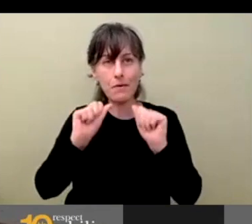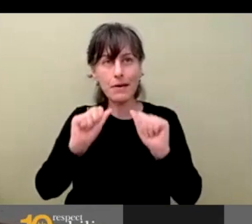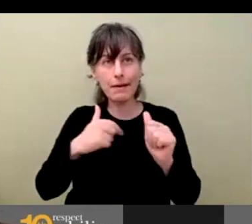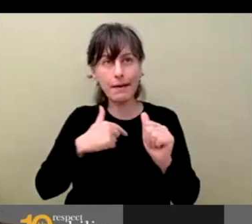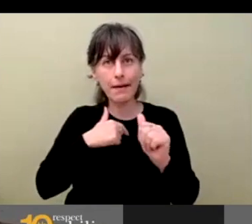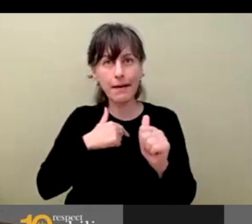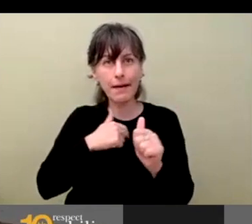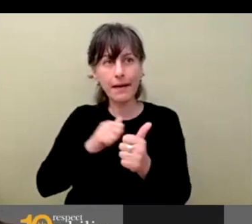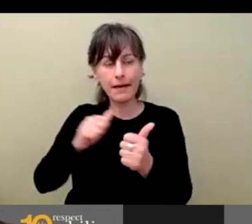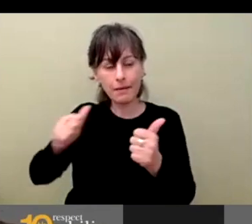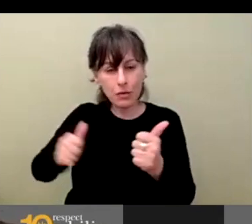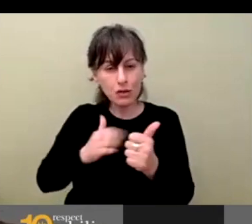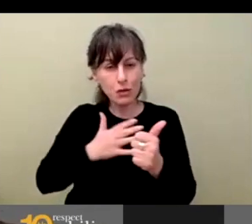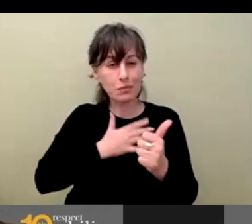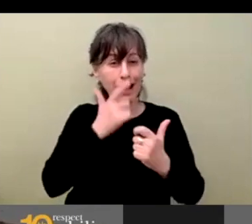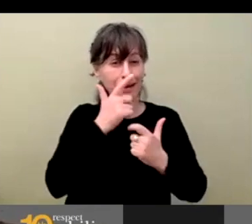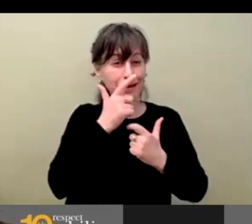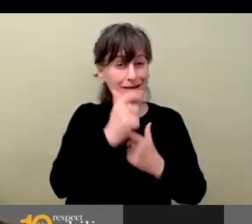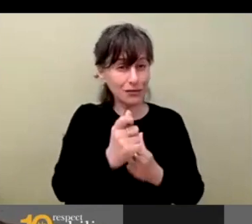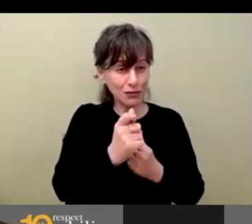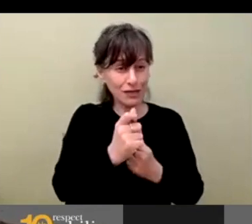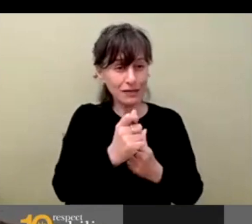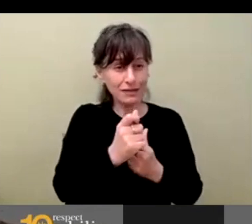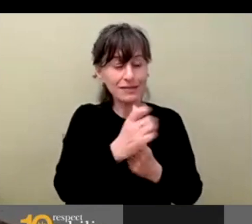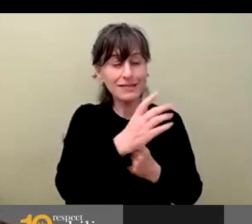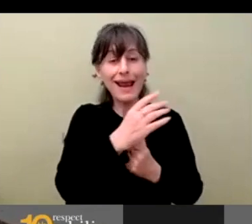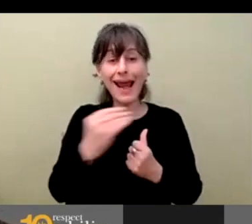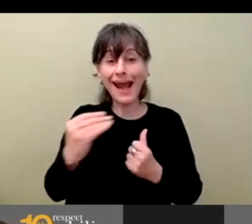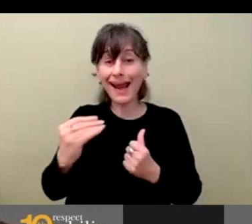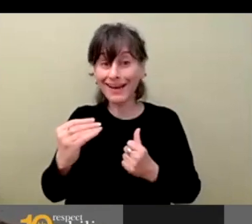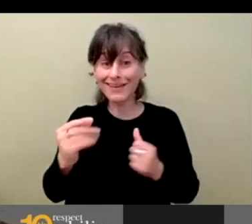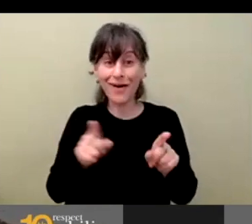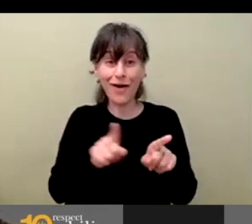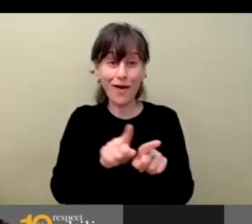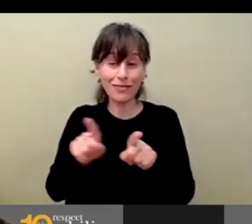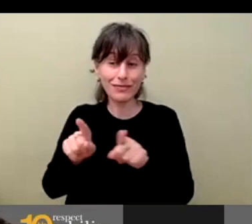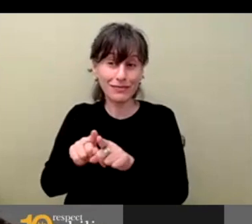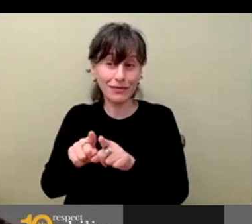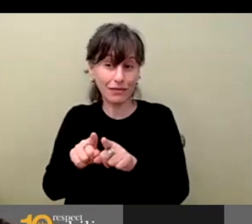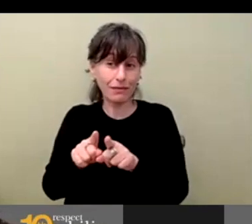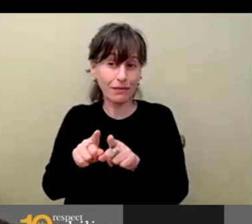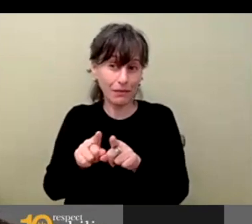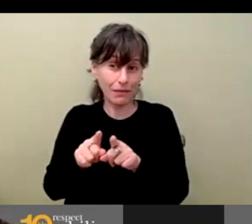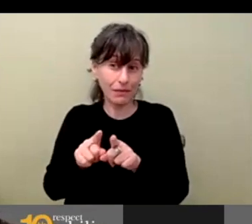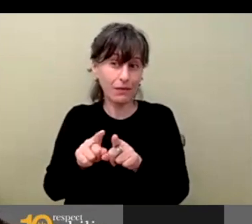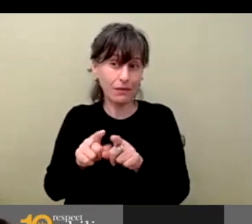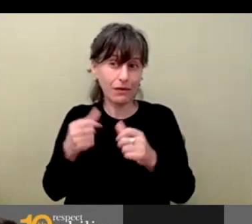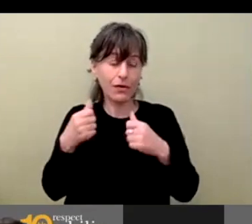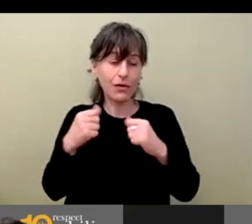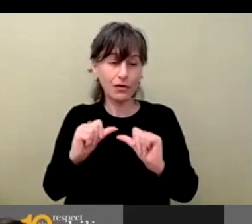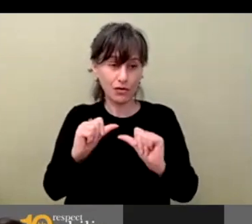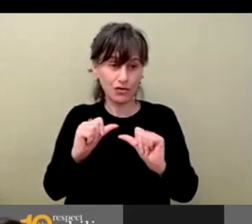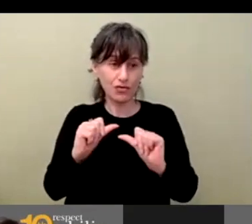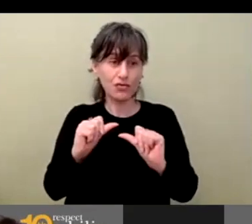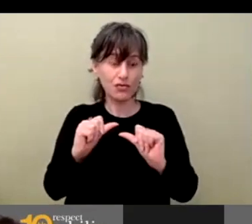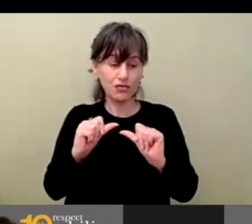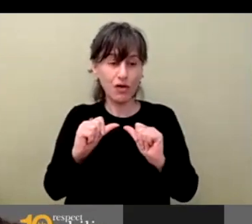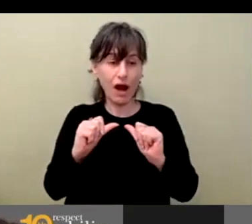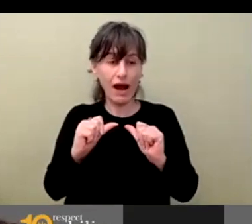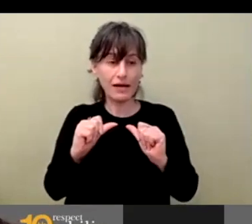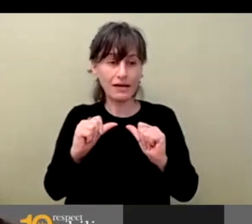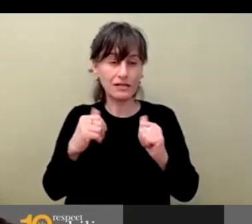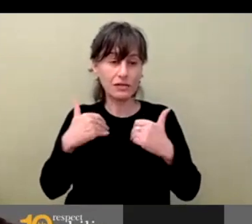pursue my interests while also trying to change from having an academic background